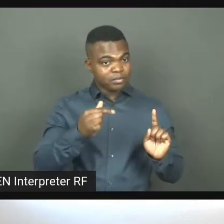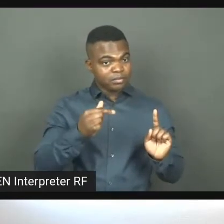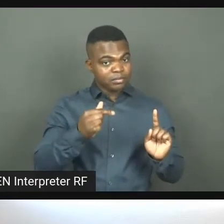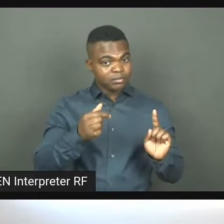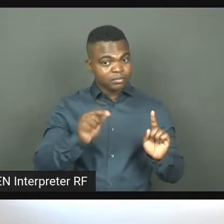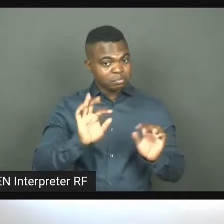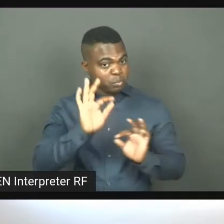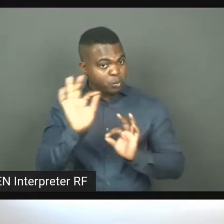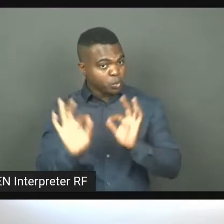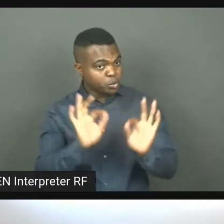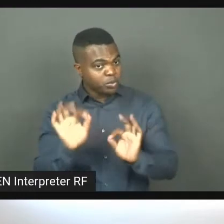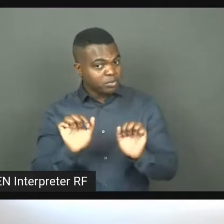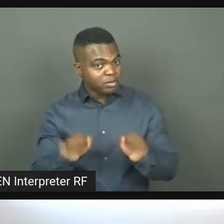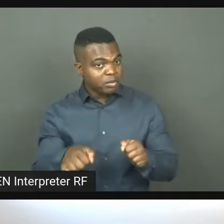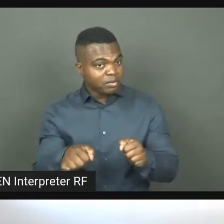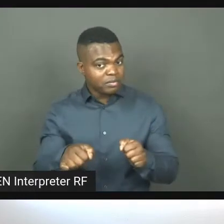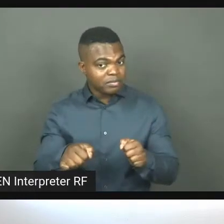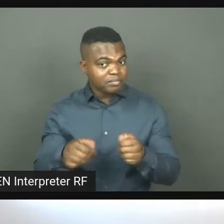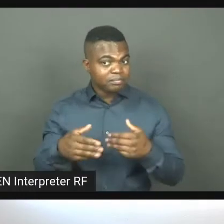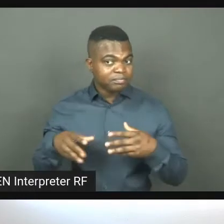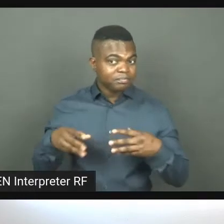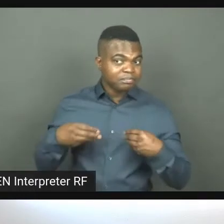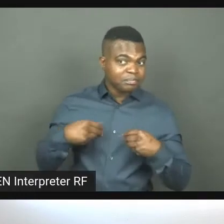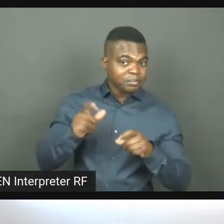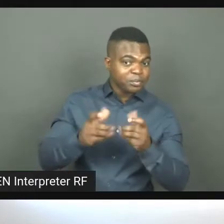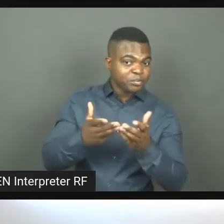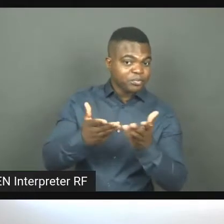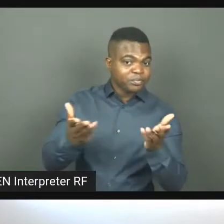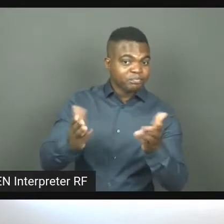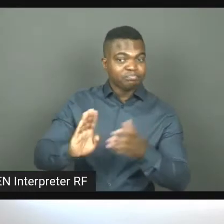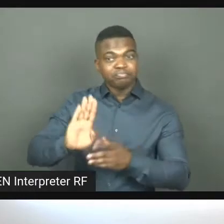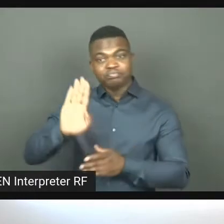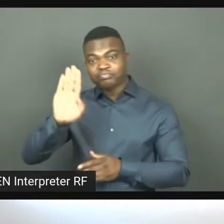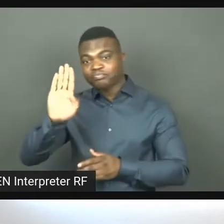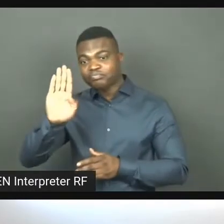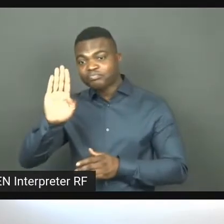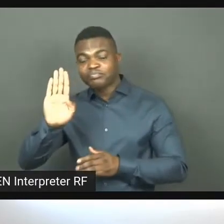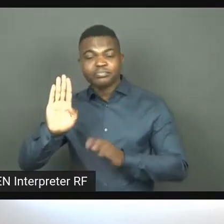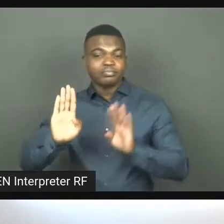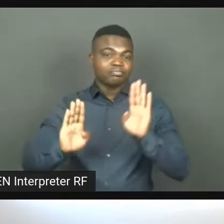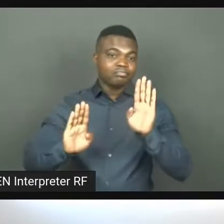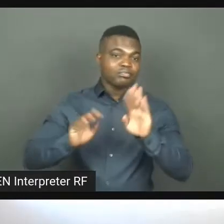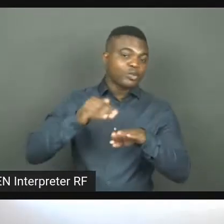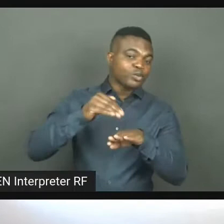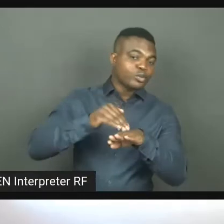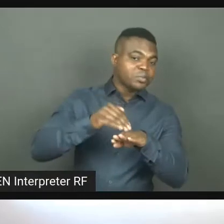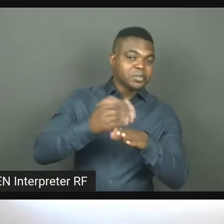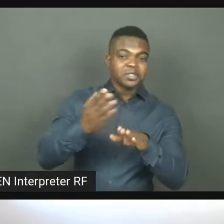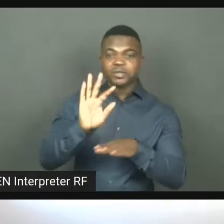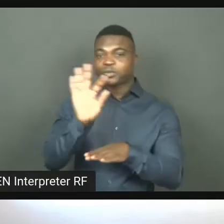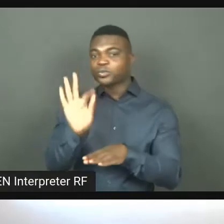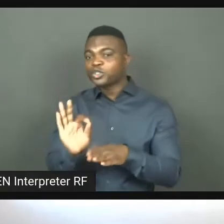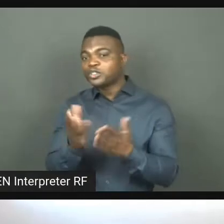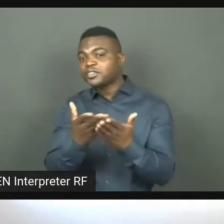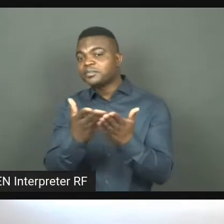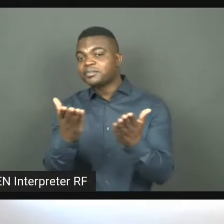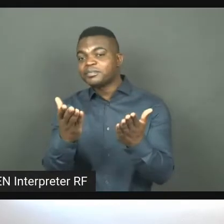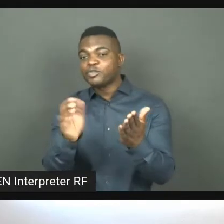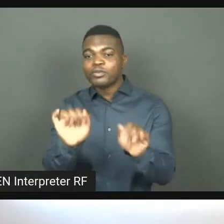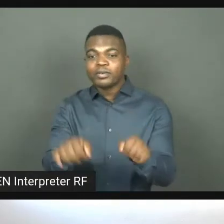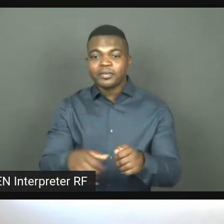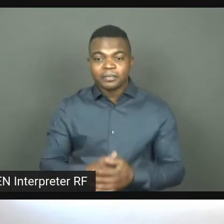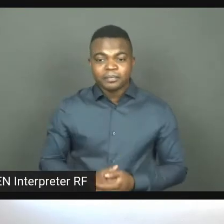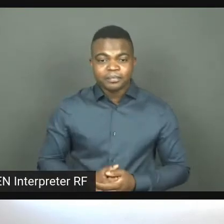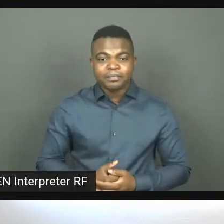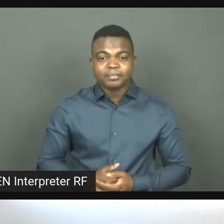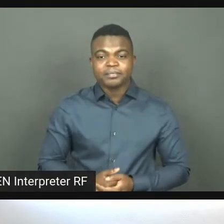While we wait for questions and reflections, I have one question. What is the mindset that will shift